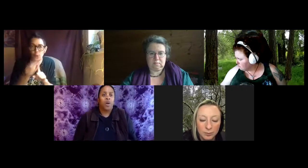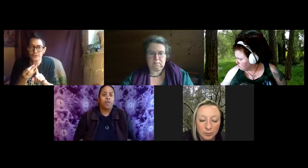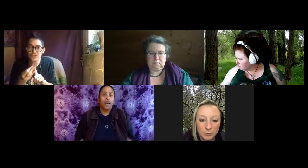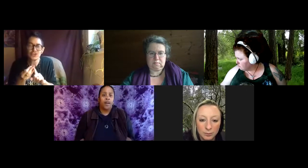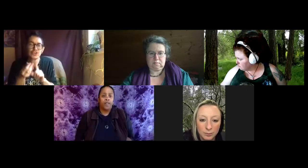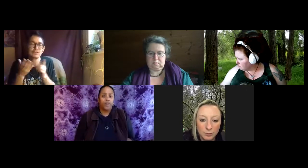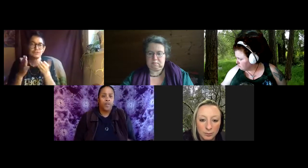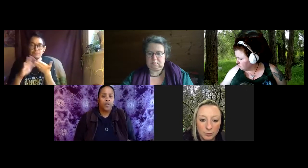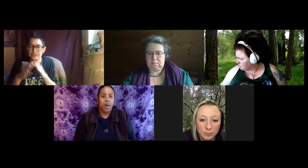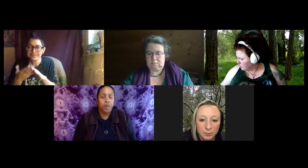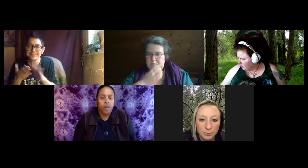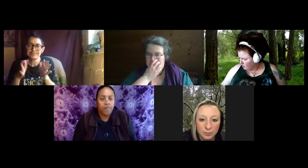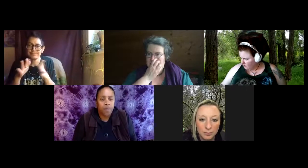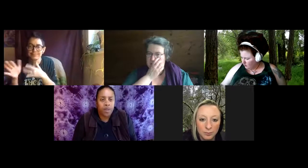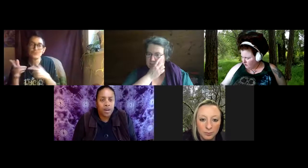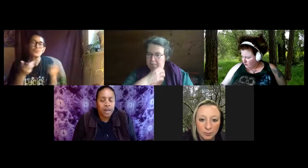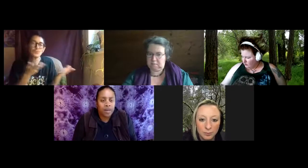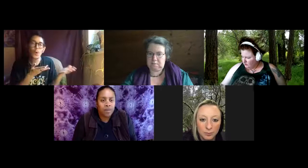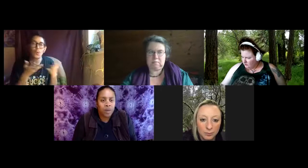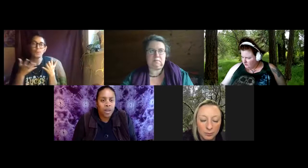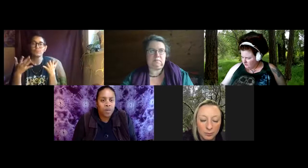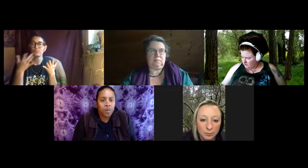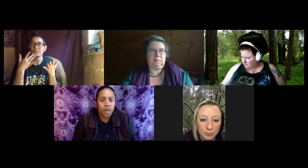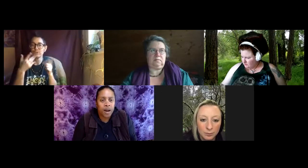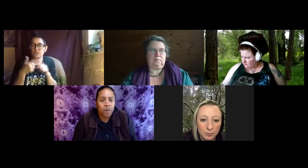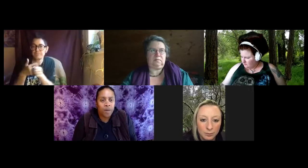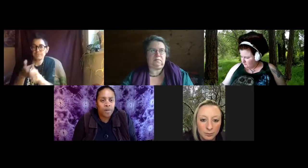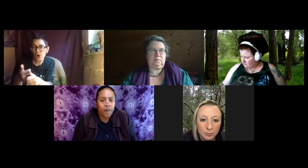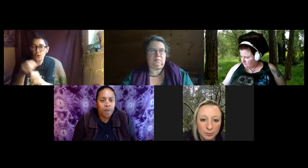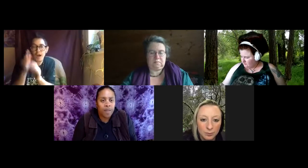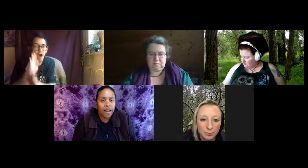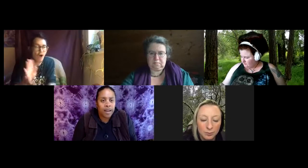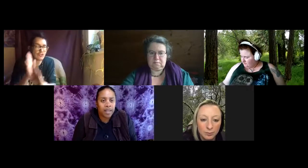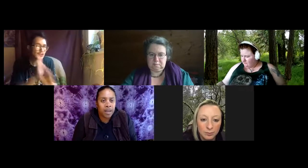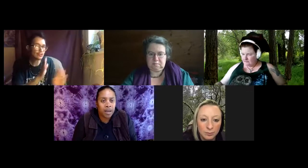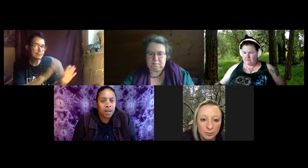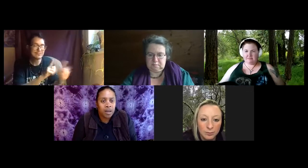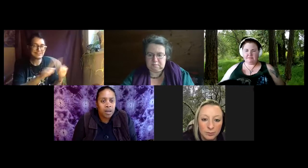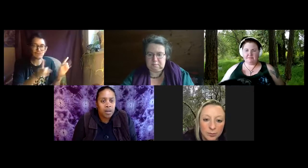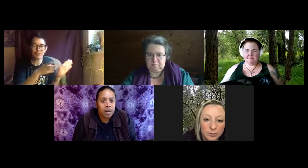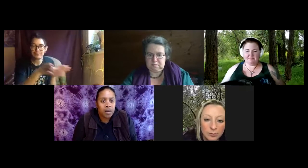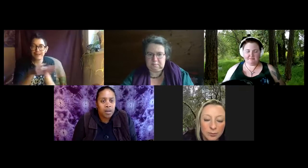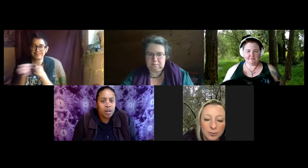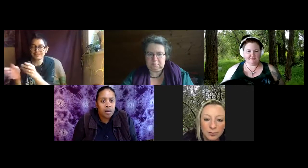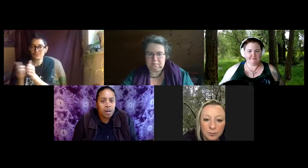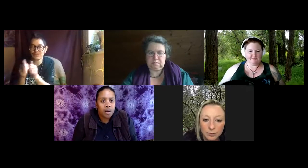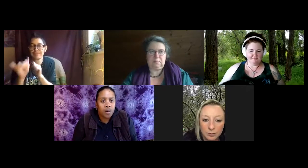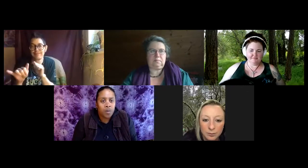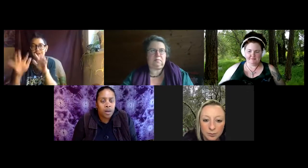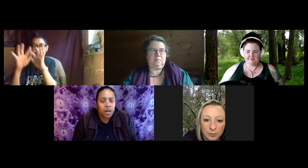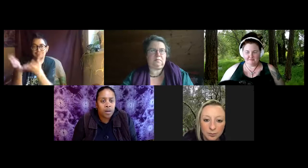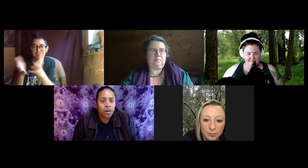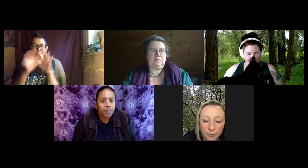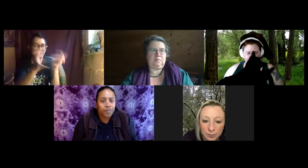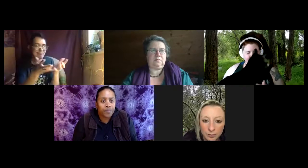you want to kind of research about what they're connected with, who they are, where they're from, that kind of thing. And you